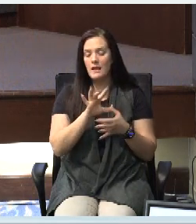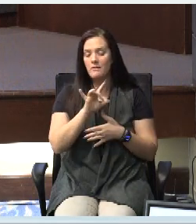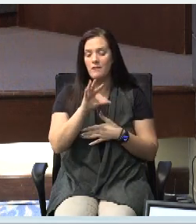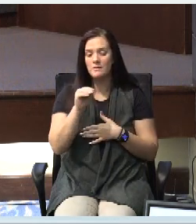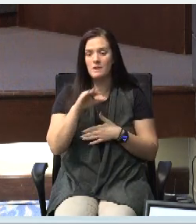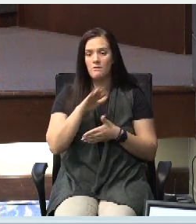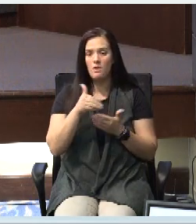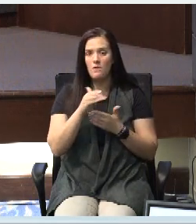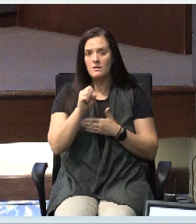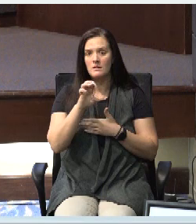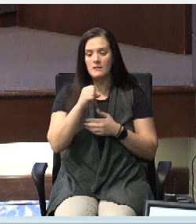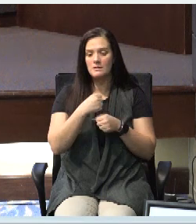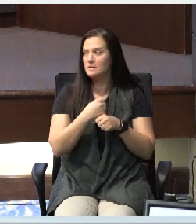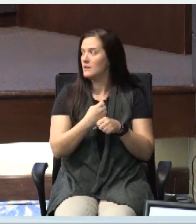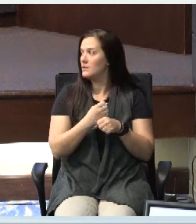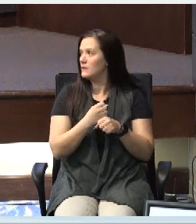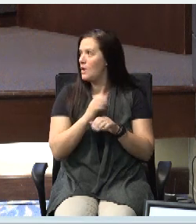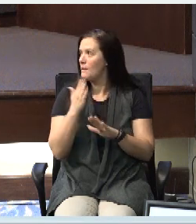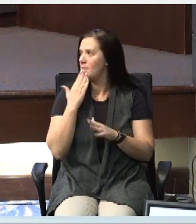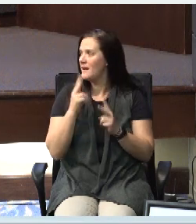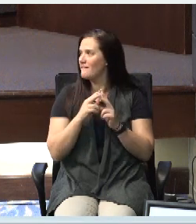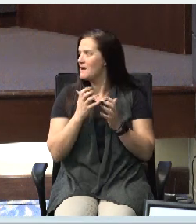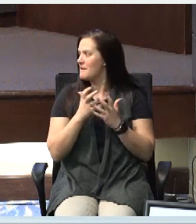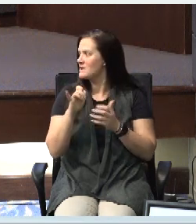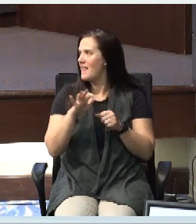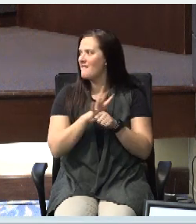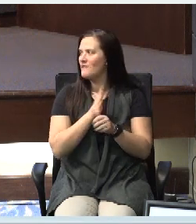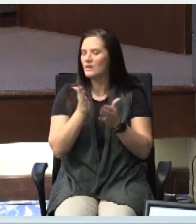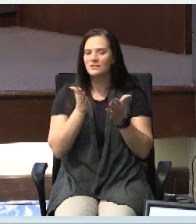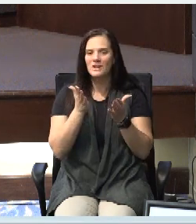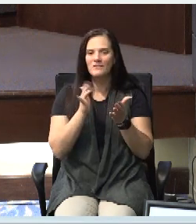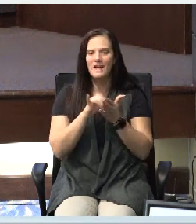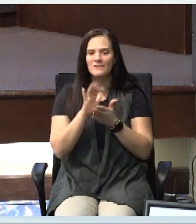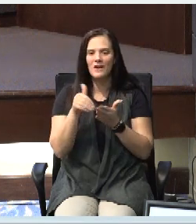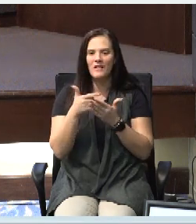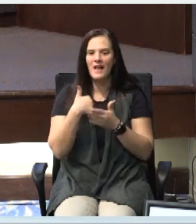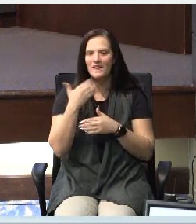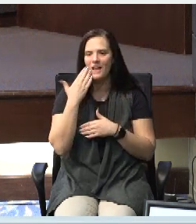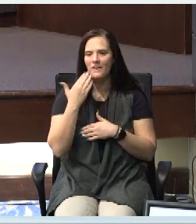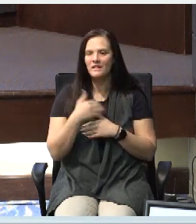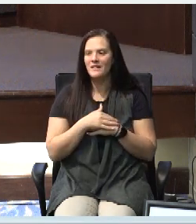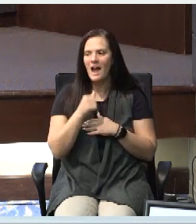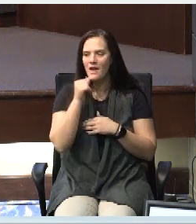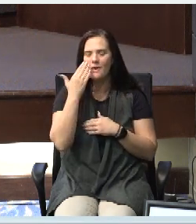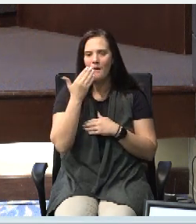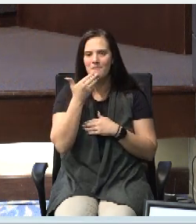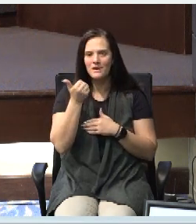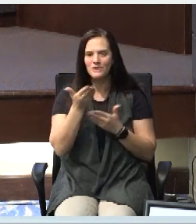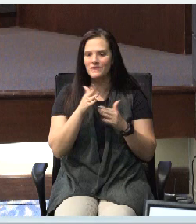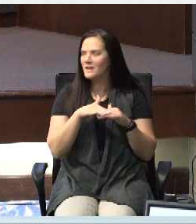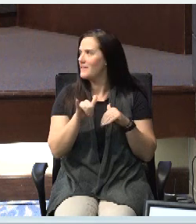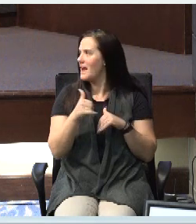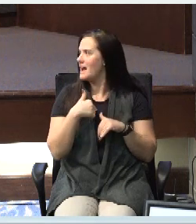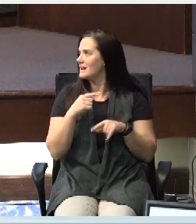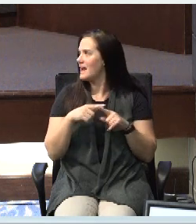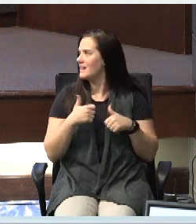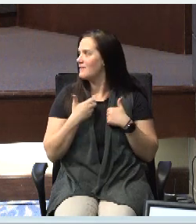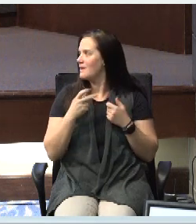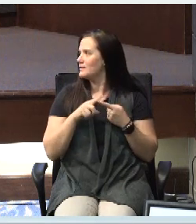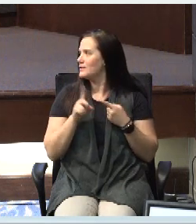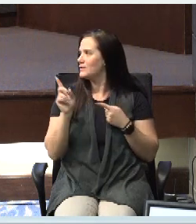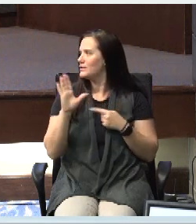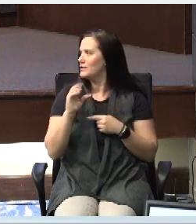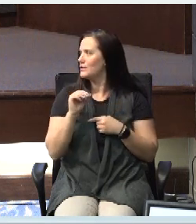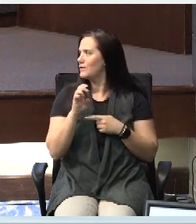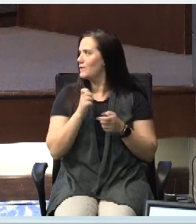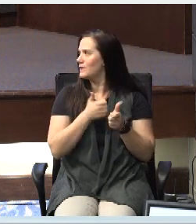85% of all cases generated. Oh, thank you very much. That's full service. That's all I mean. Yeah, I don't know better service. I can't live up to you though, your